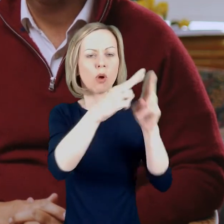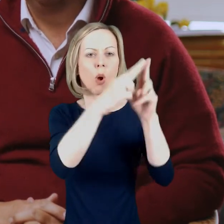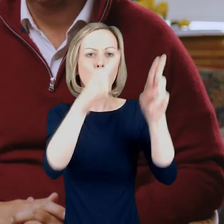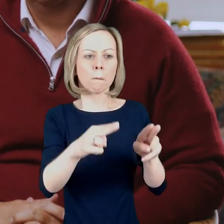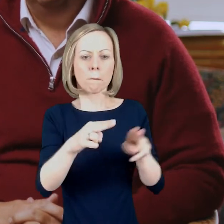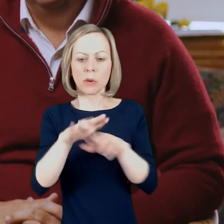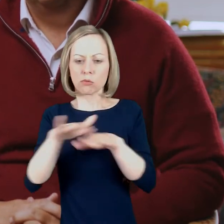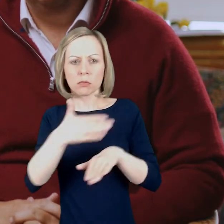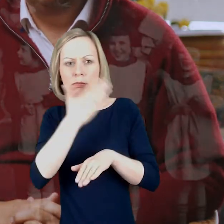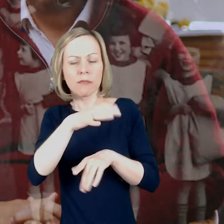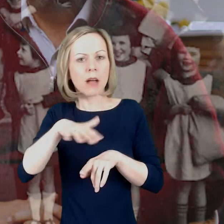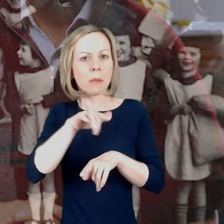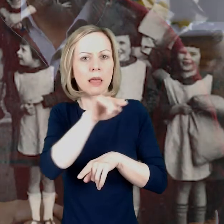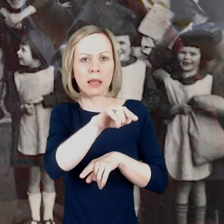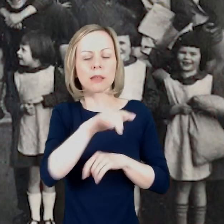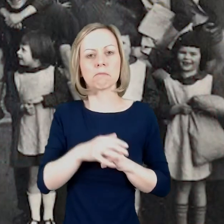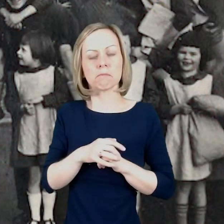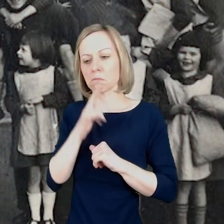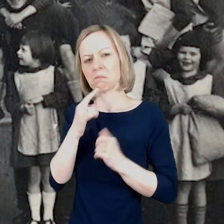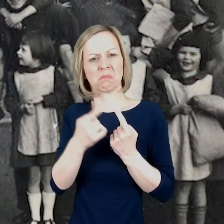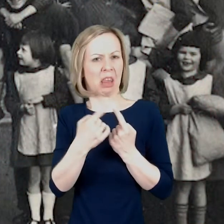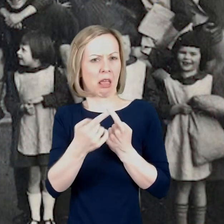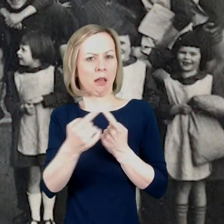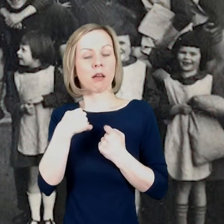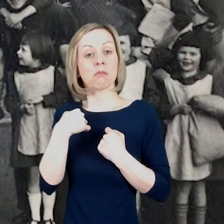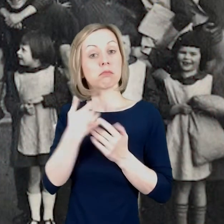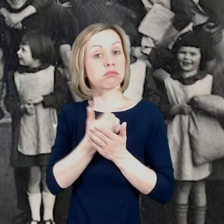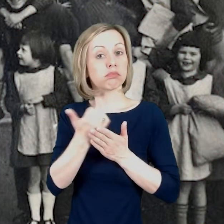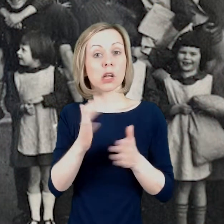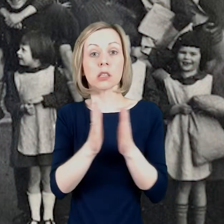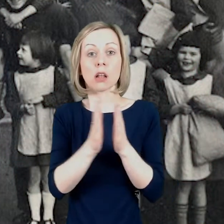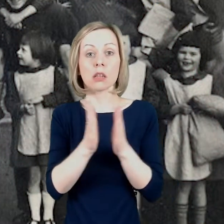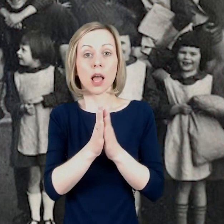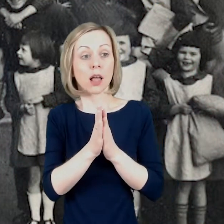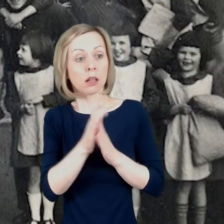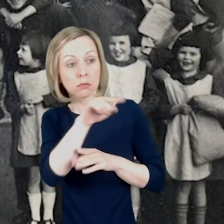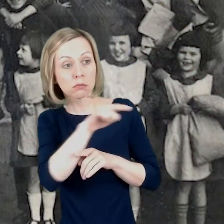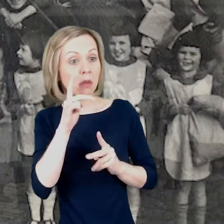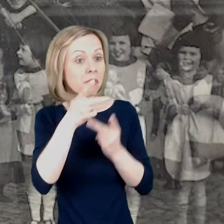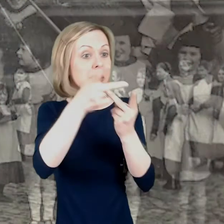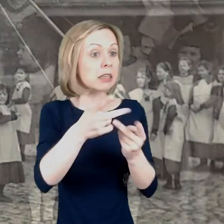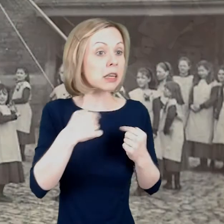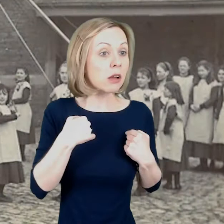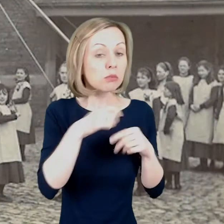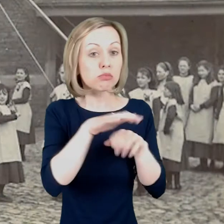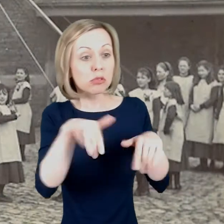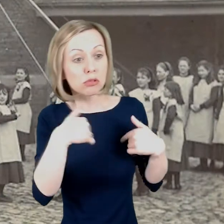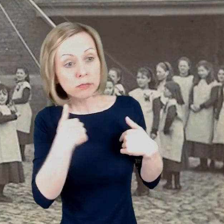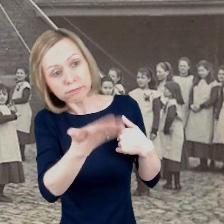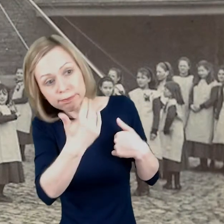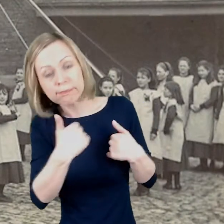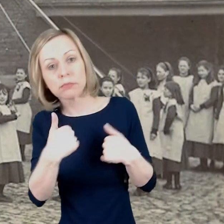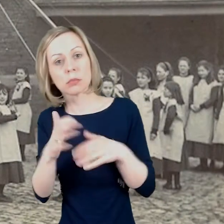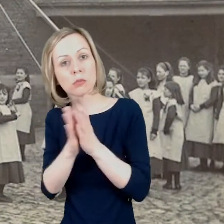we lived. And often on a Sunday, we would pick up one of the children from the orphanage and bring them back for Sunday